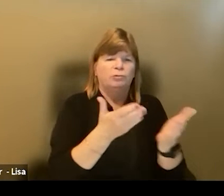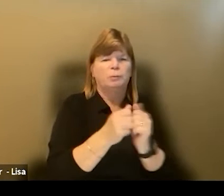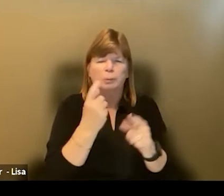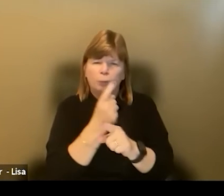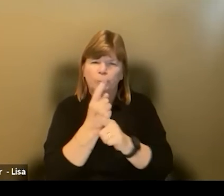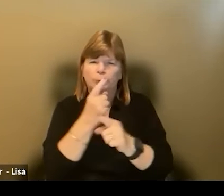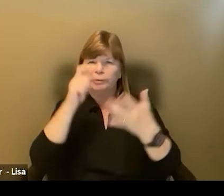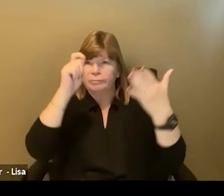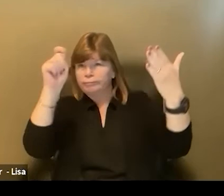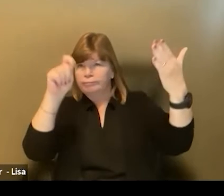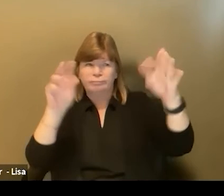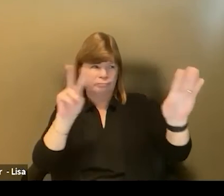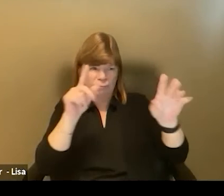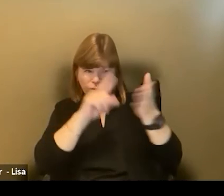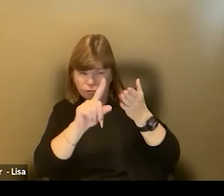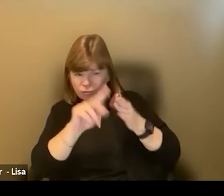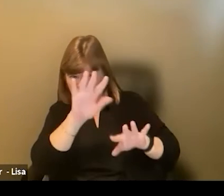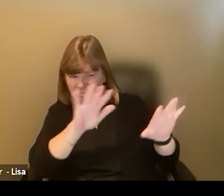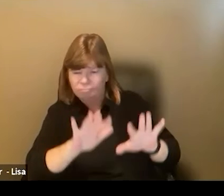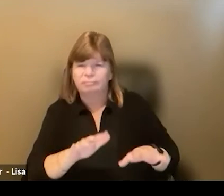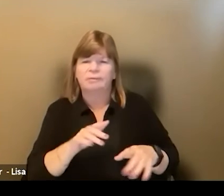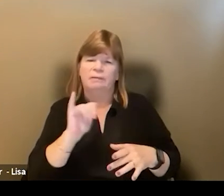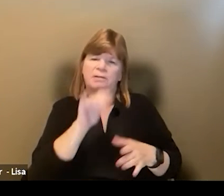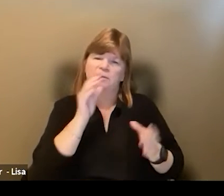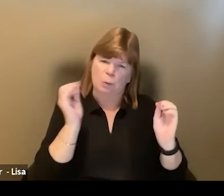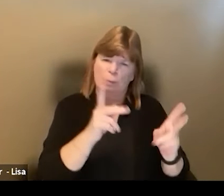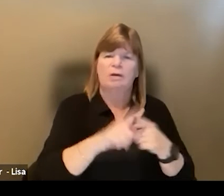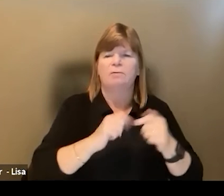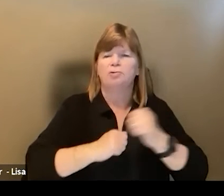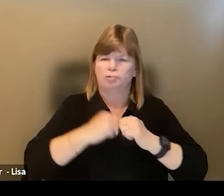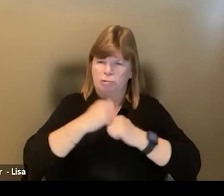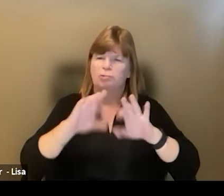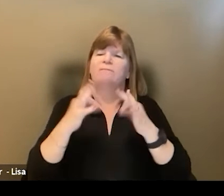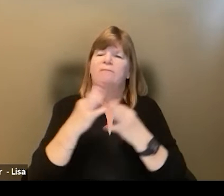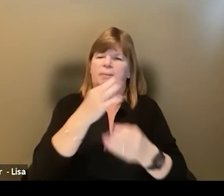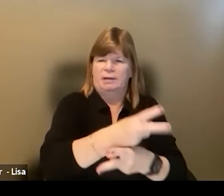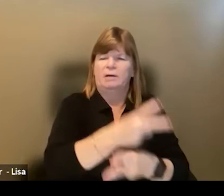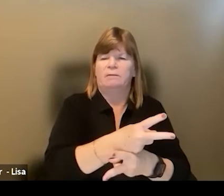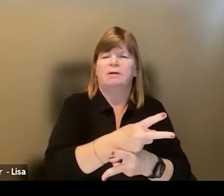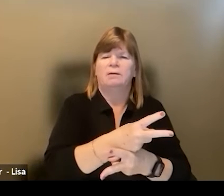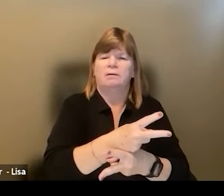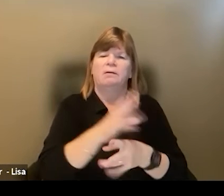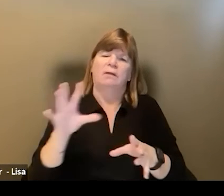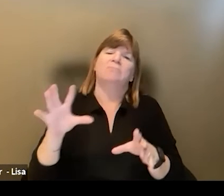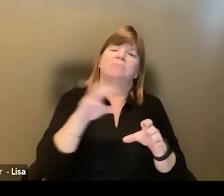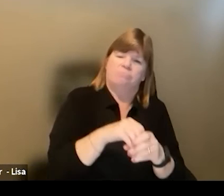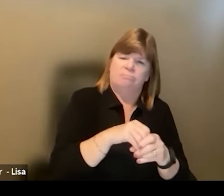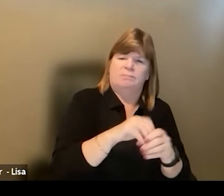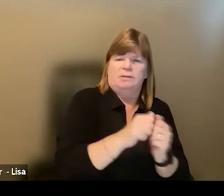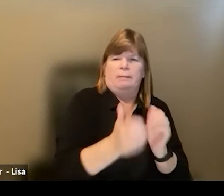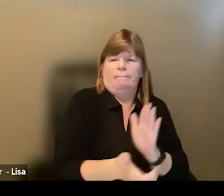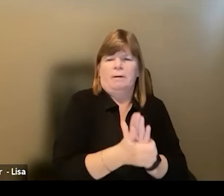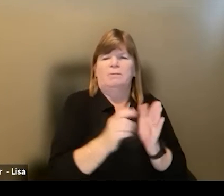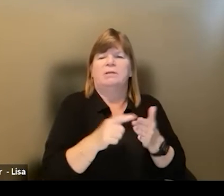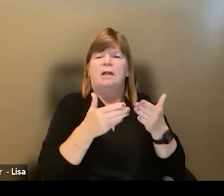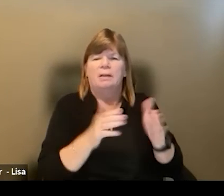and balances. This will be permitted for structured family caregiving. So a provision is included in the amendments to